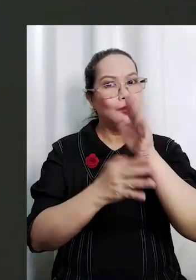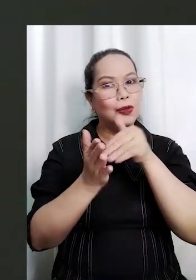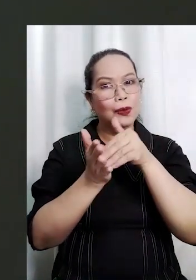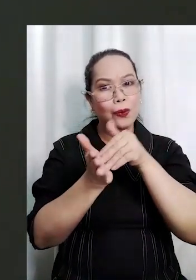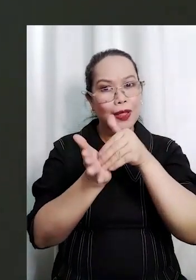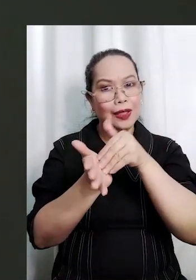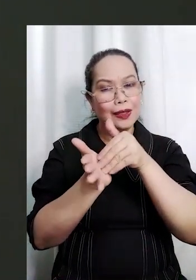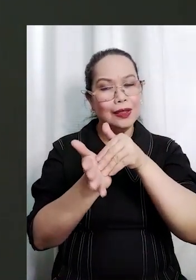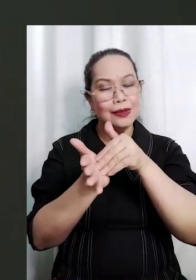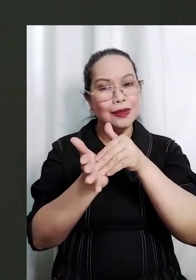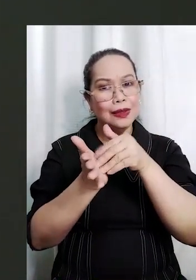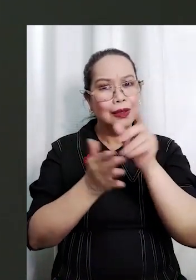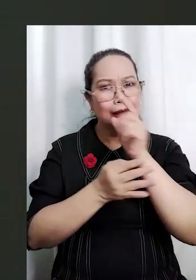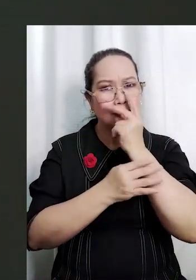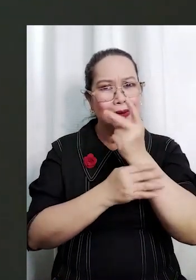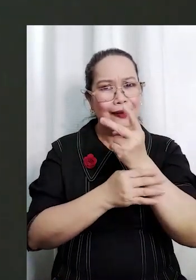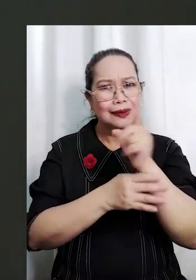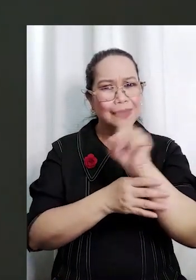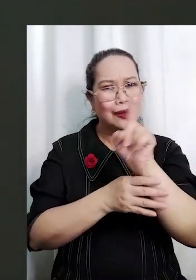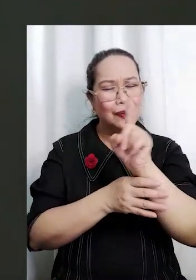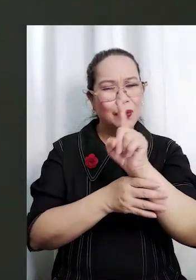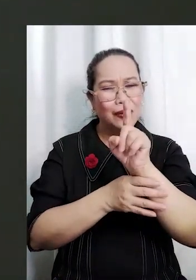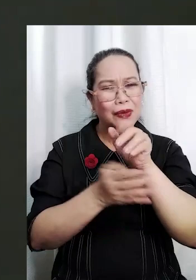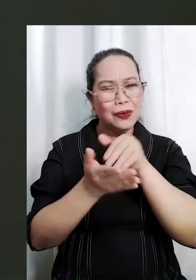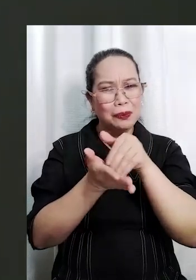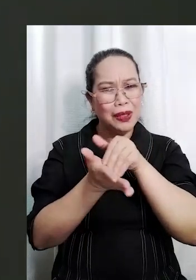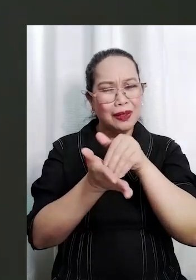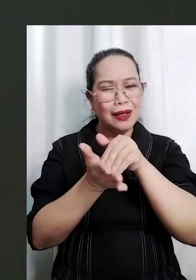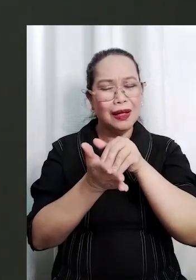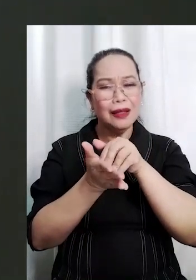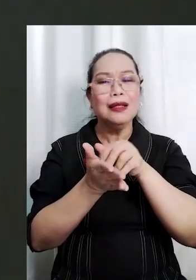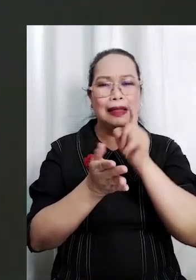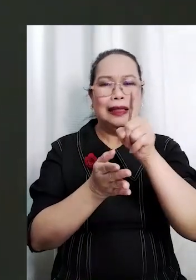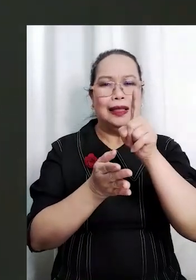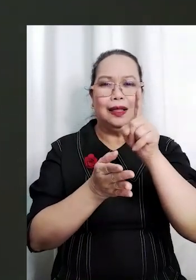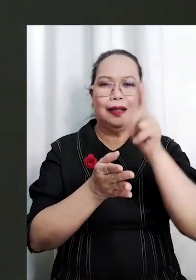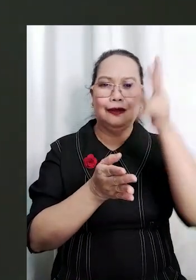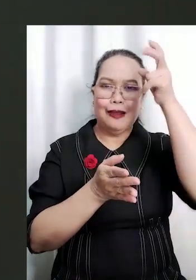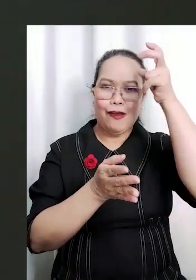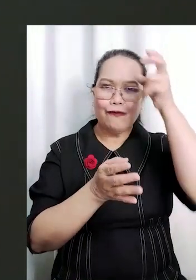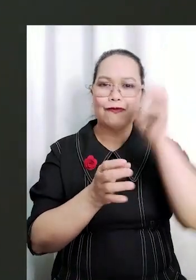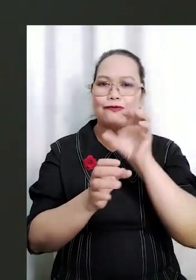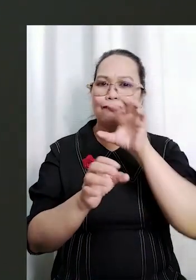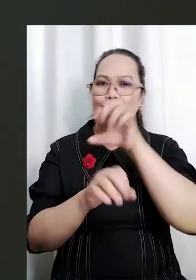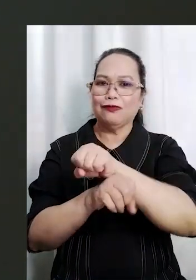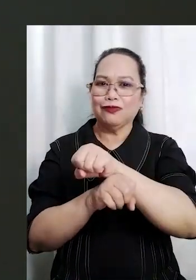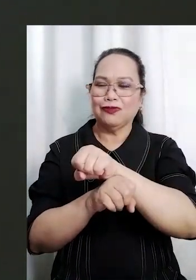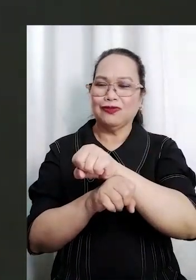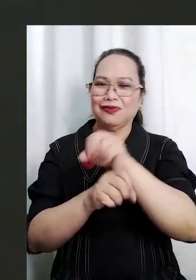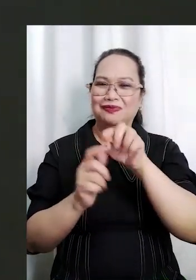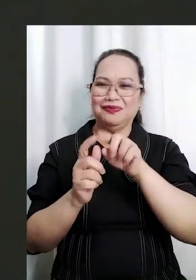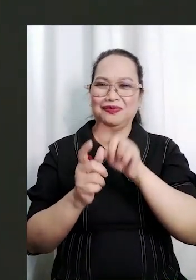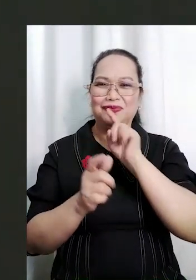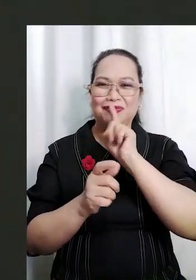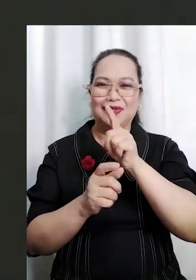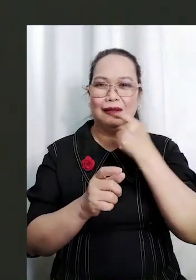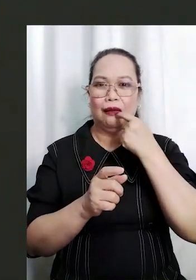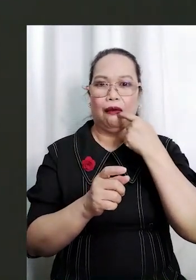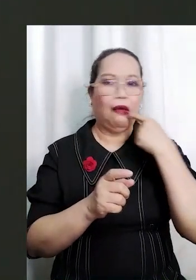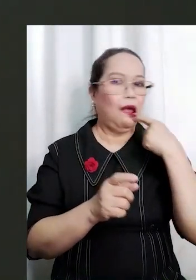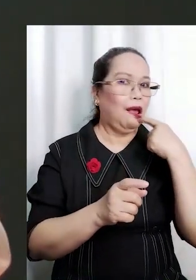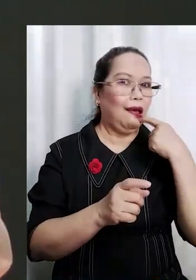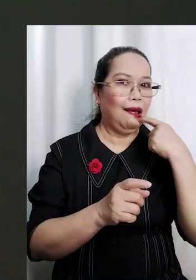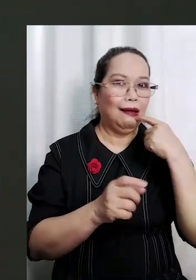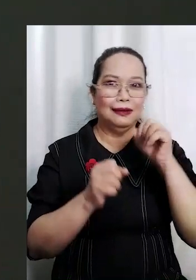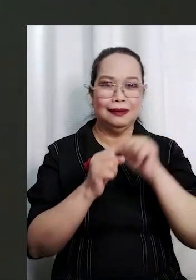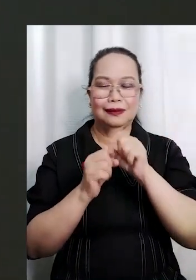your weakness, he will see where you are vulnerable, and he will attack there. Another observation na makikita